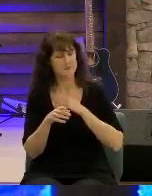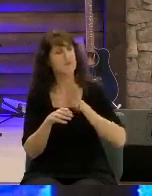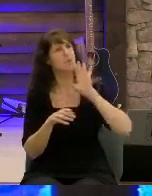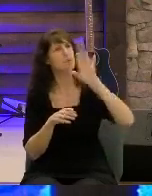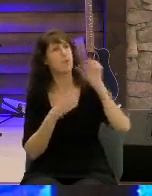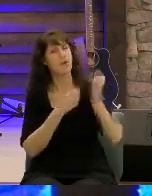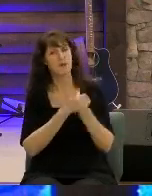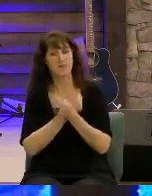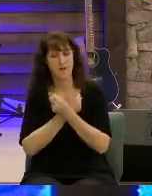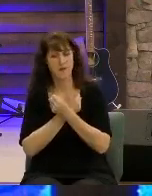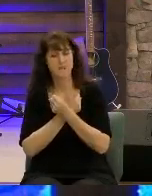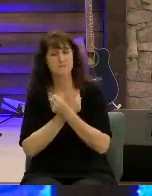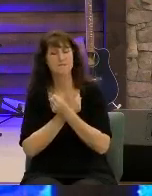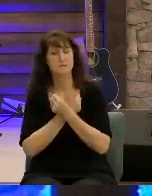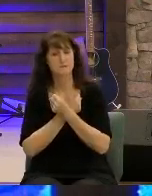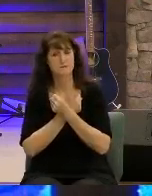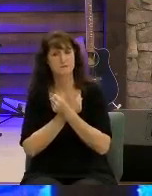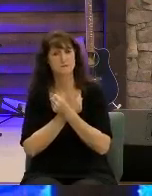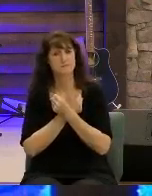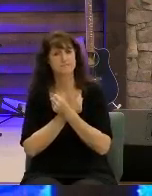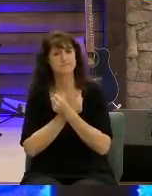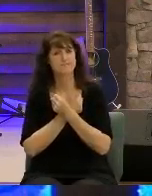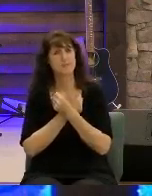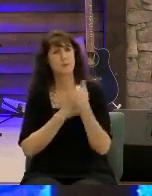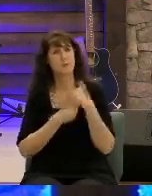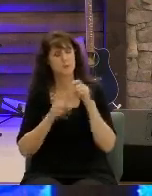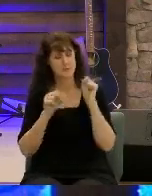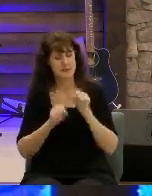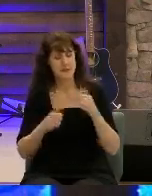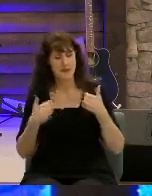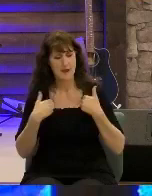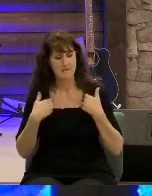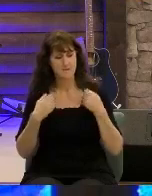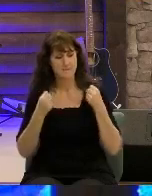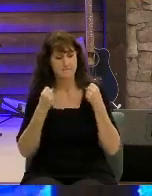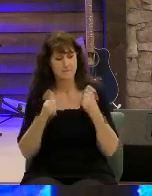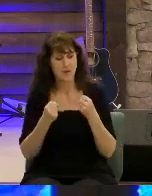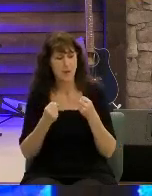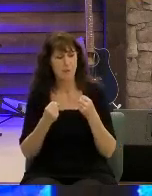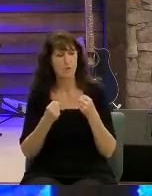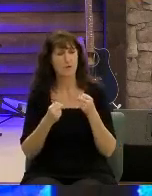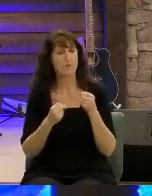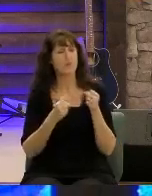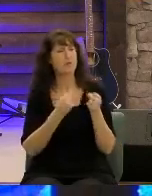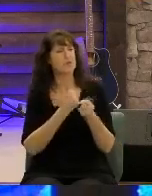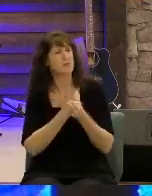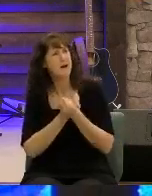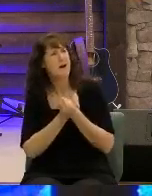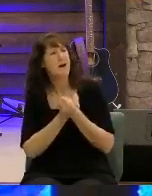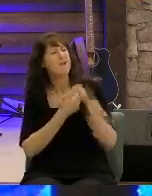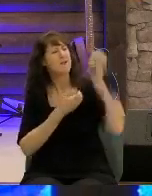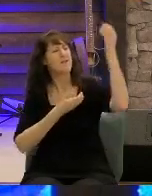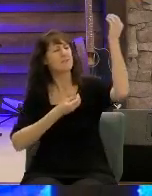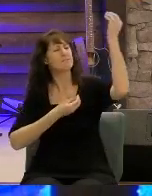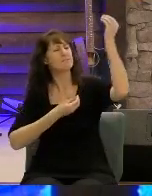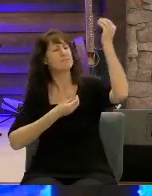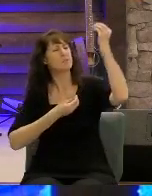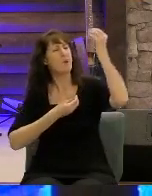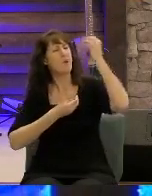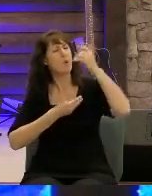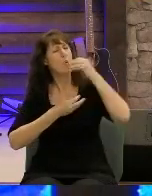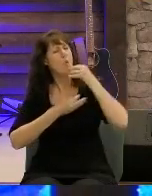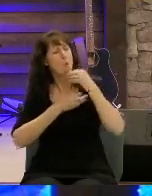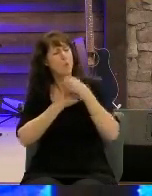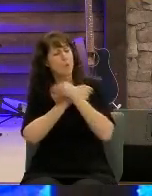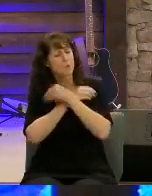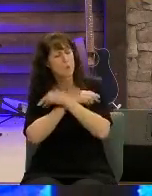love back to us, Lord God, that we might have the power, that love that flows through us, Lord God, we might have the power and